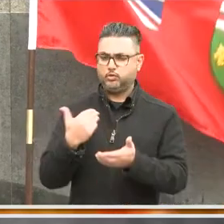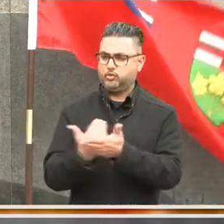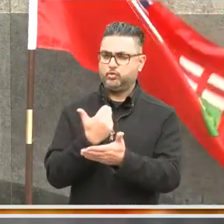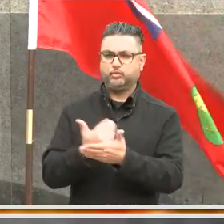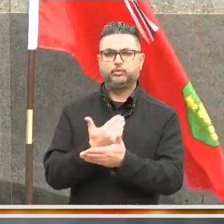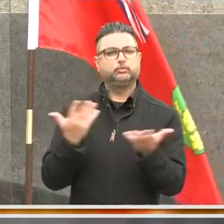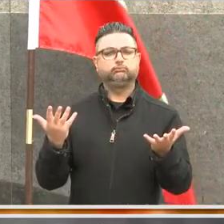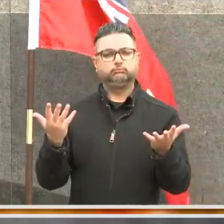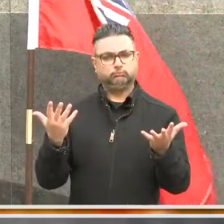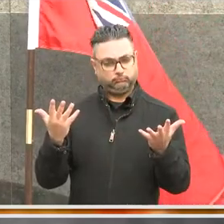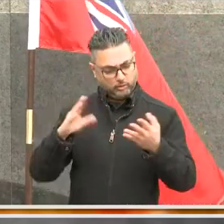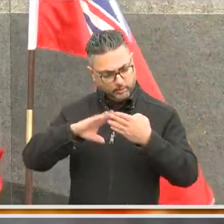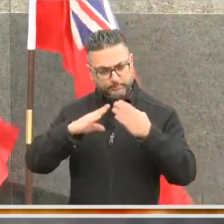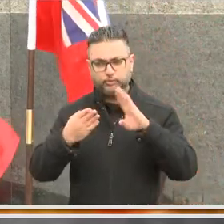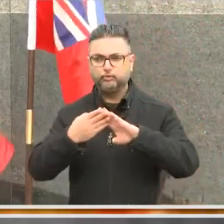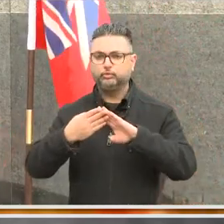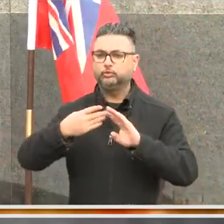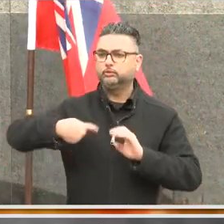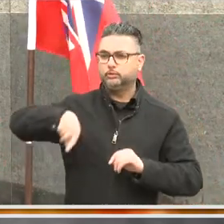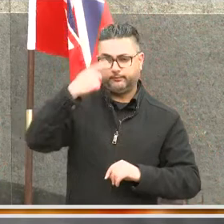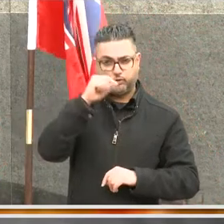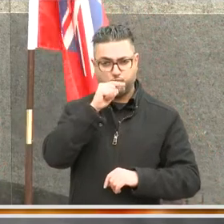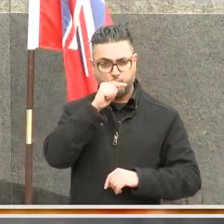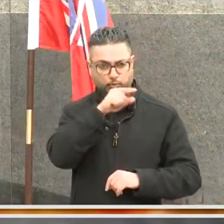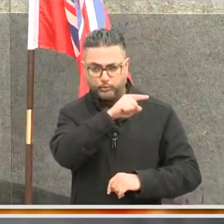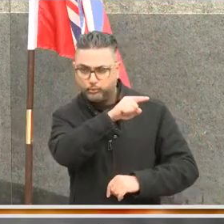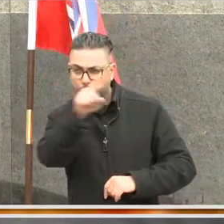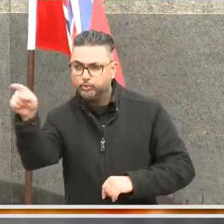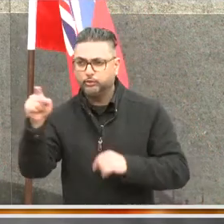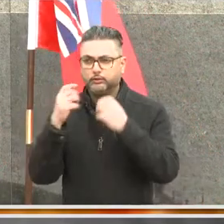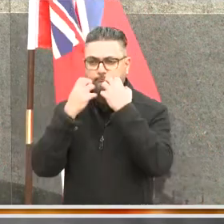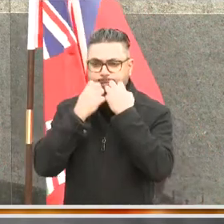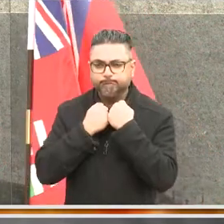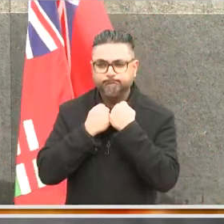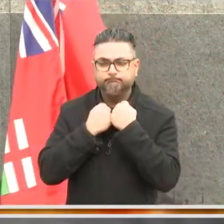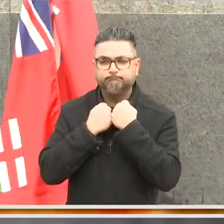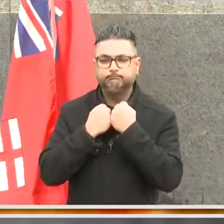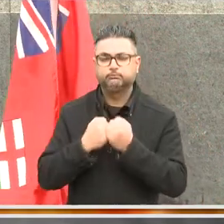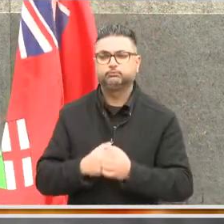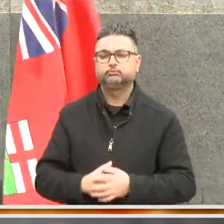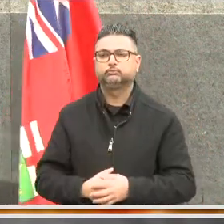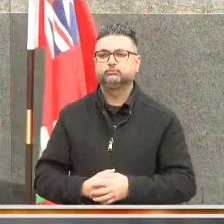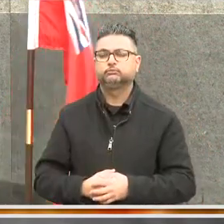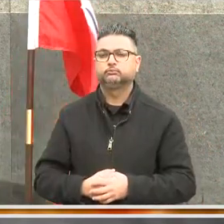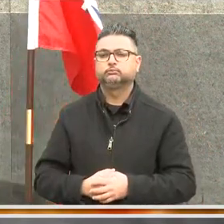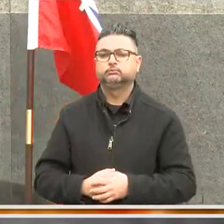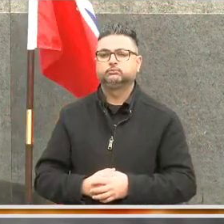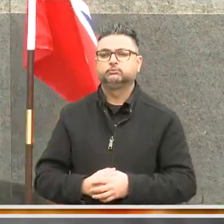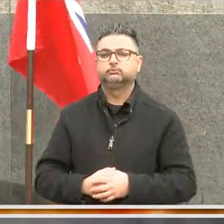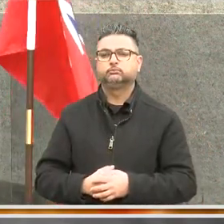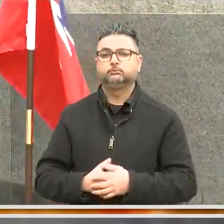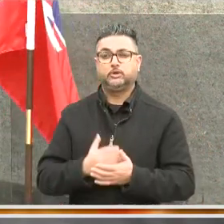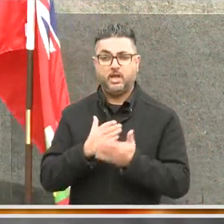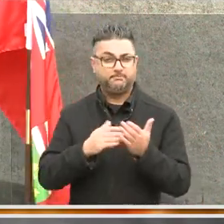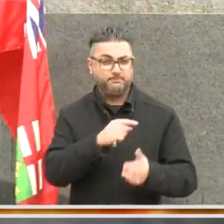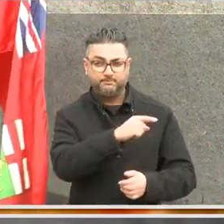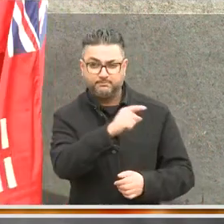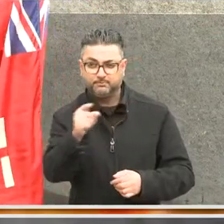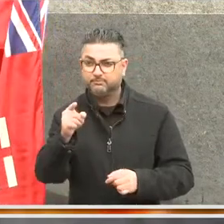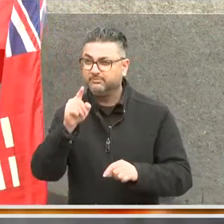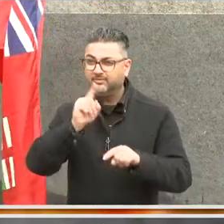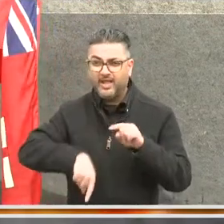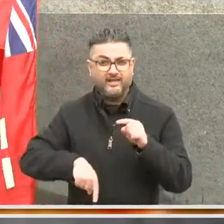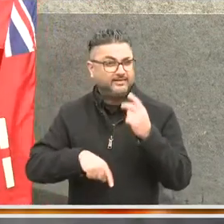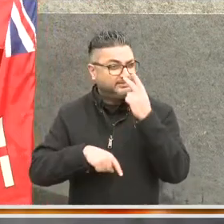whom we hold dear, those whom we have not been able to see in person. Yet we